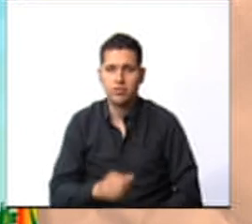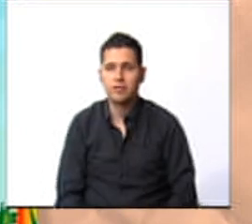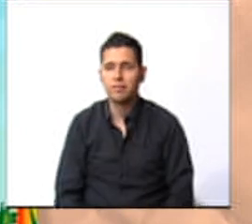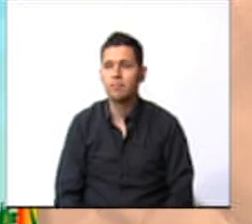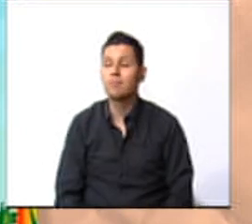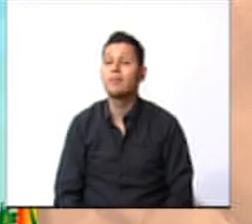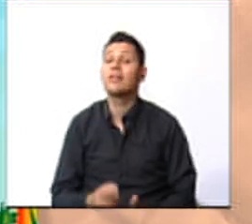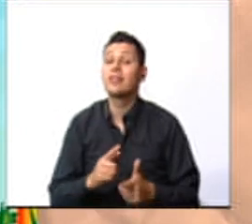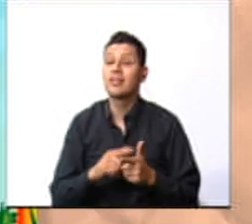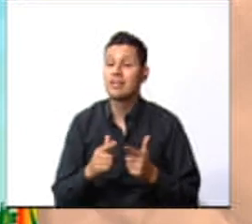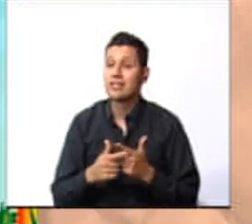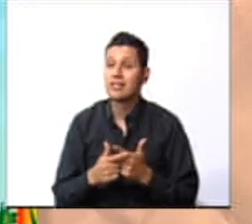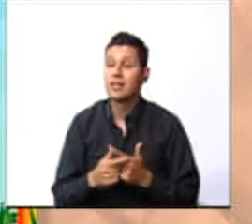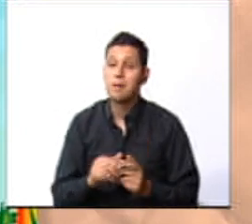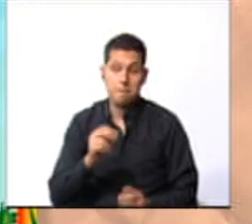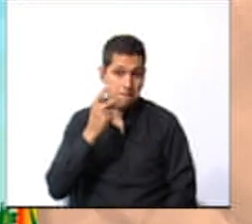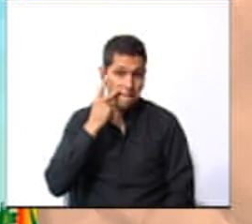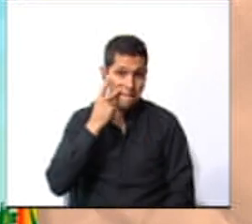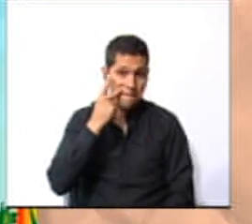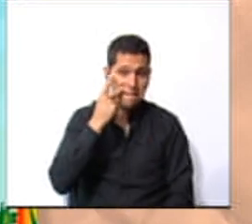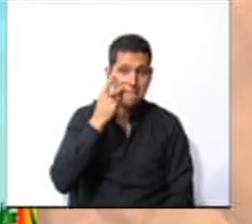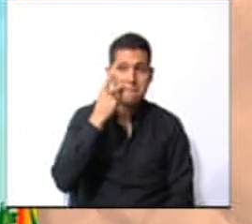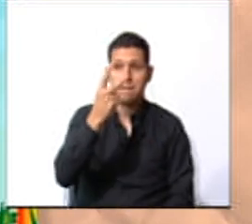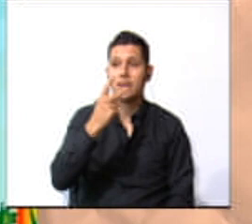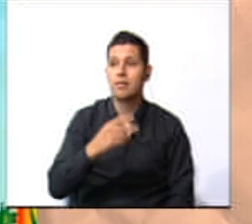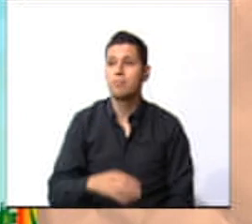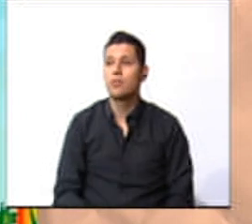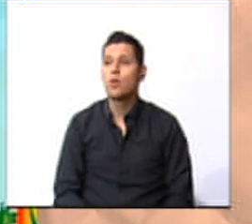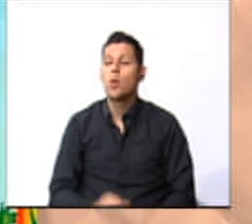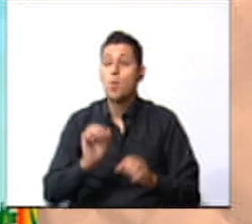So, we see that words